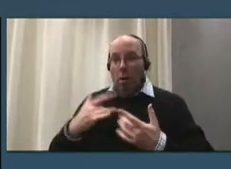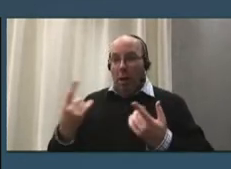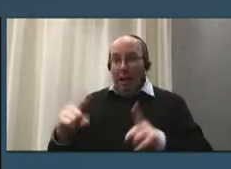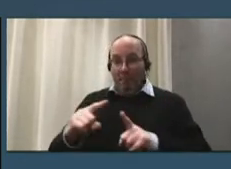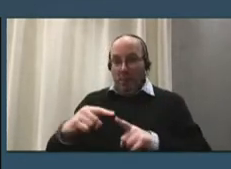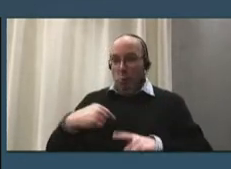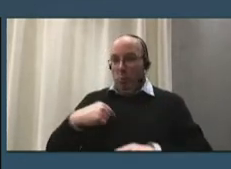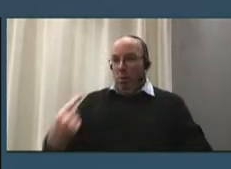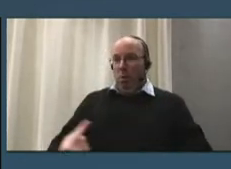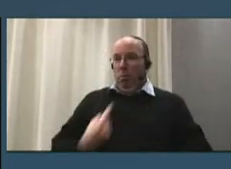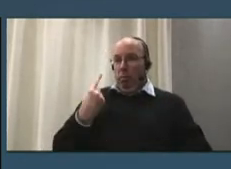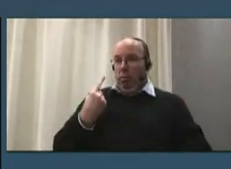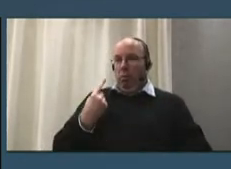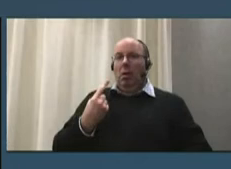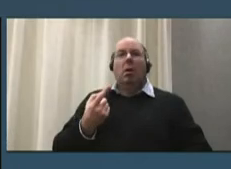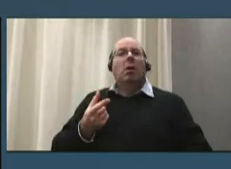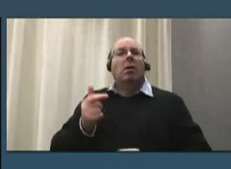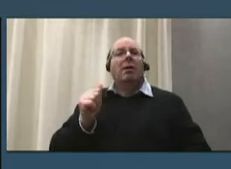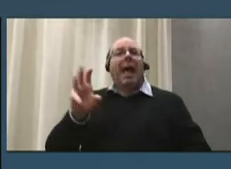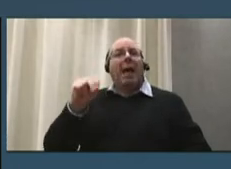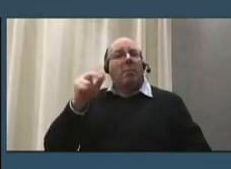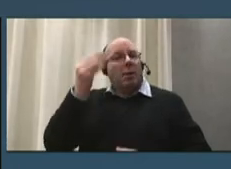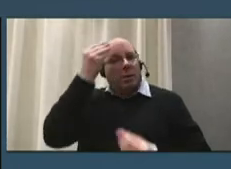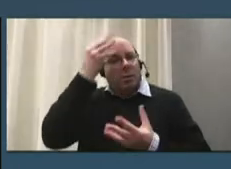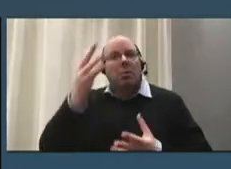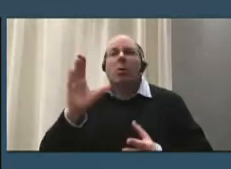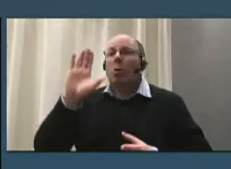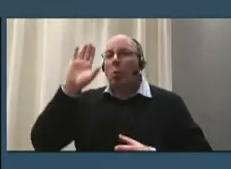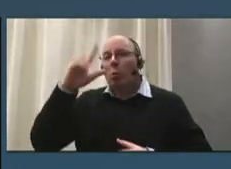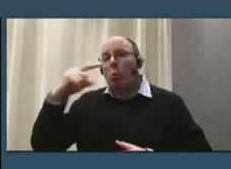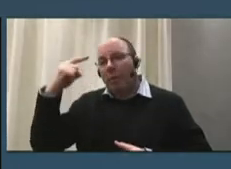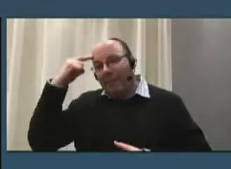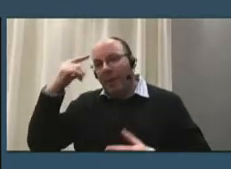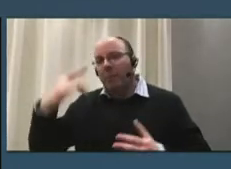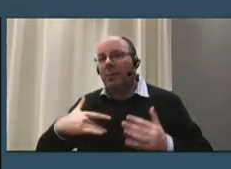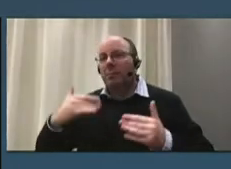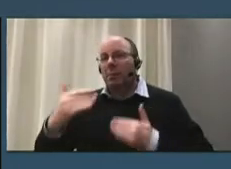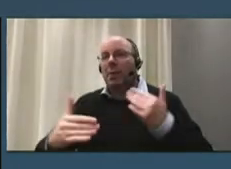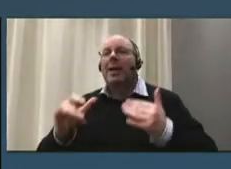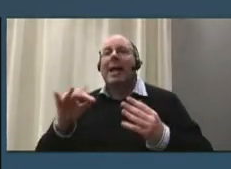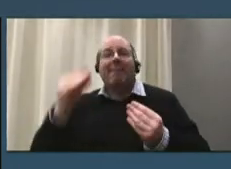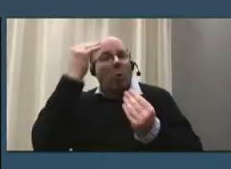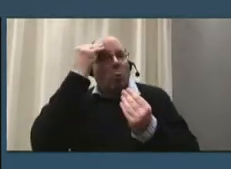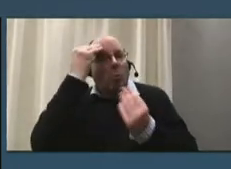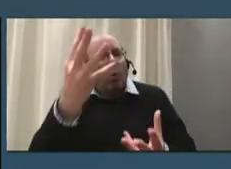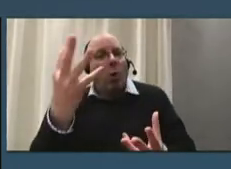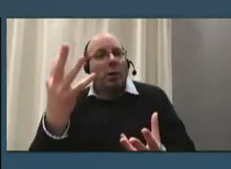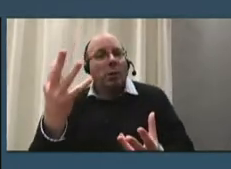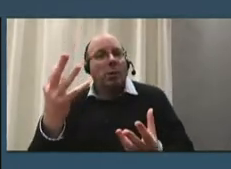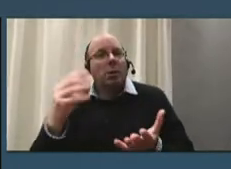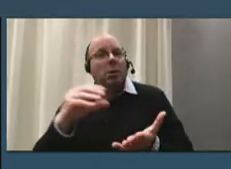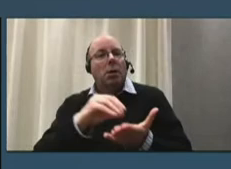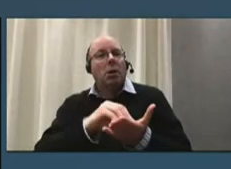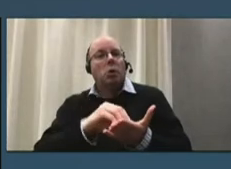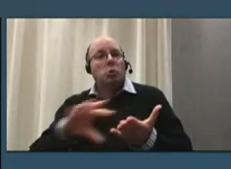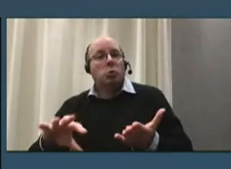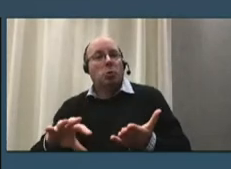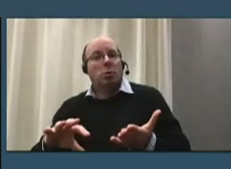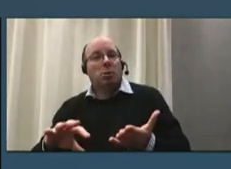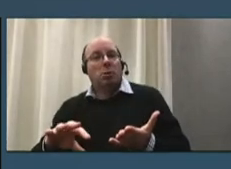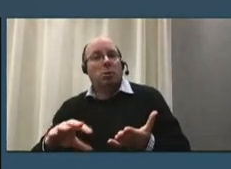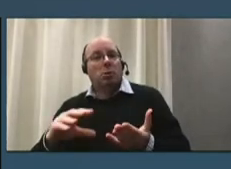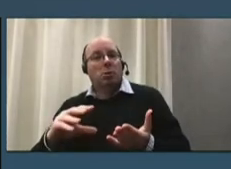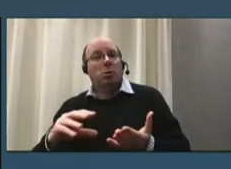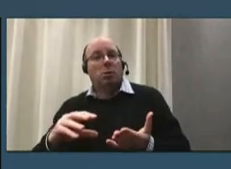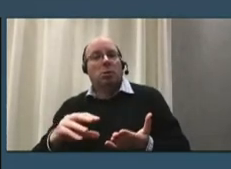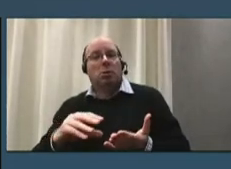sounds like just a regular process, but then I feel like when it's reported, it's the student's responsibility to then share that